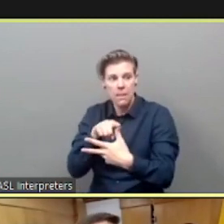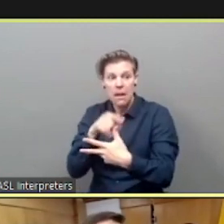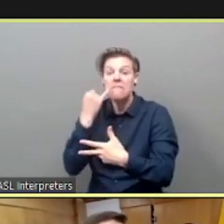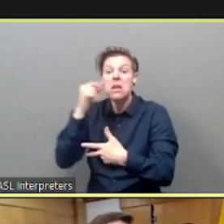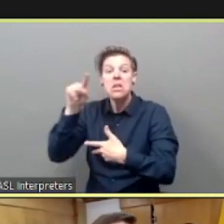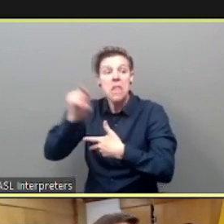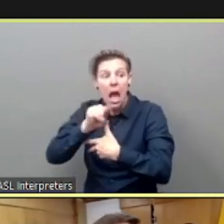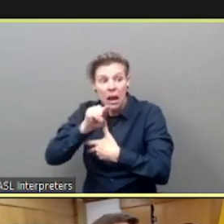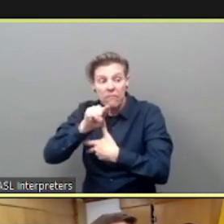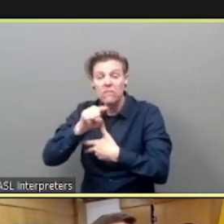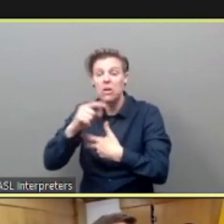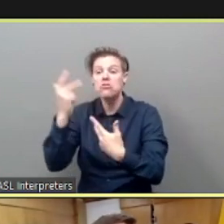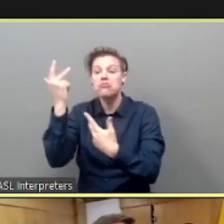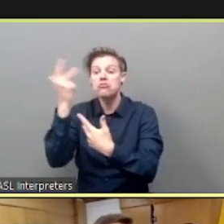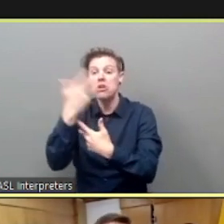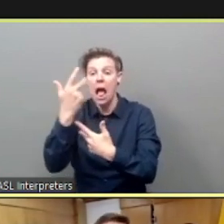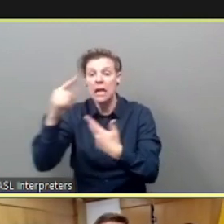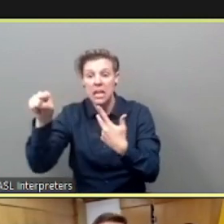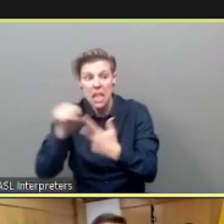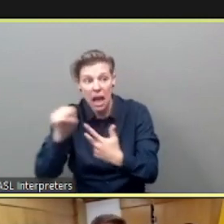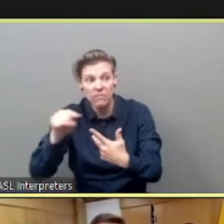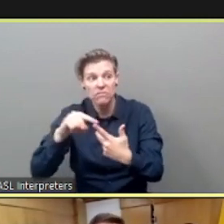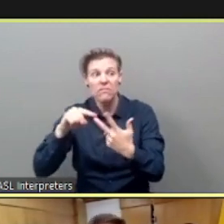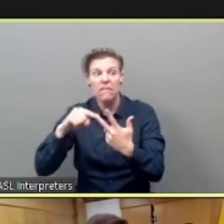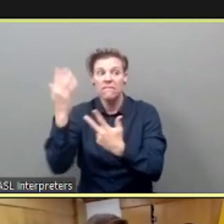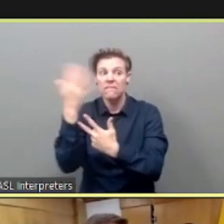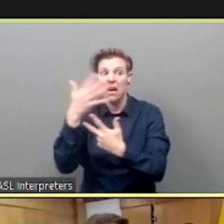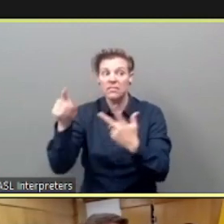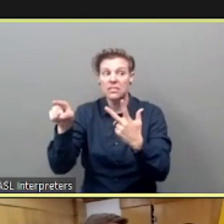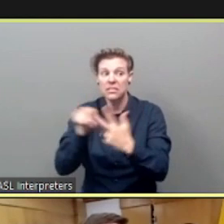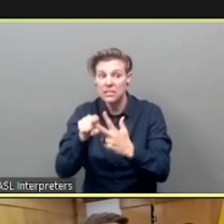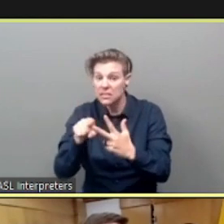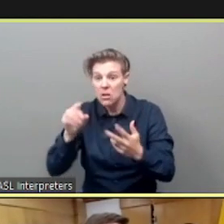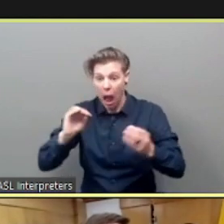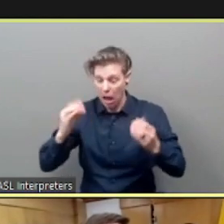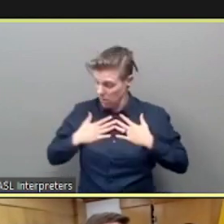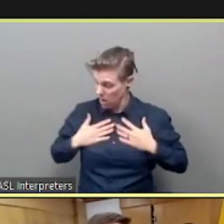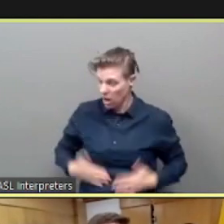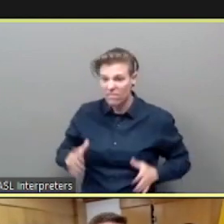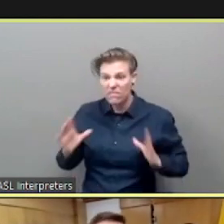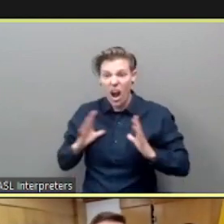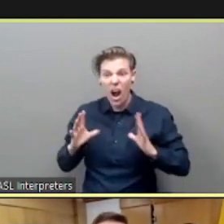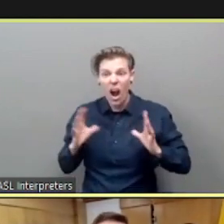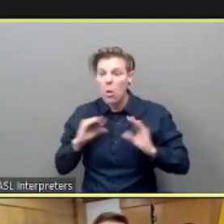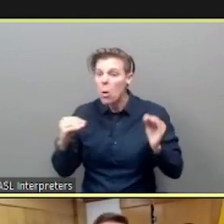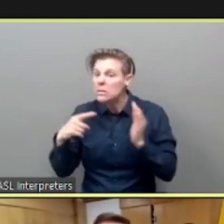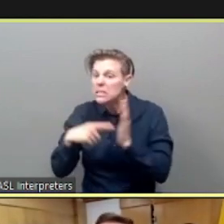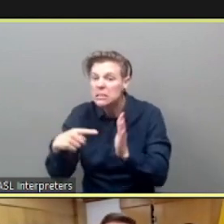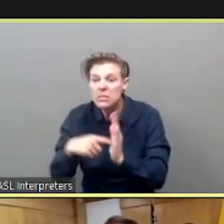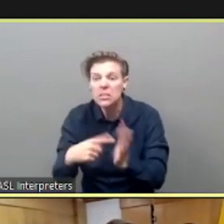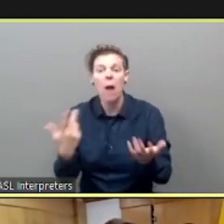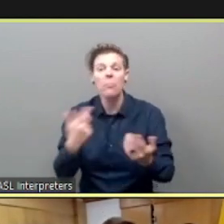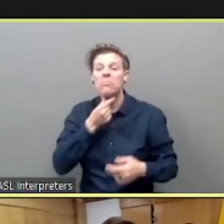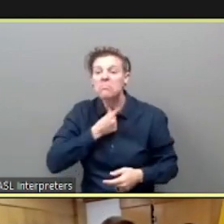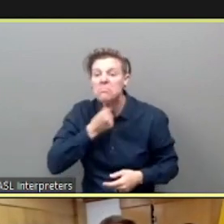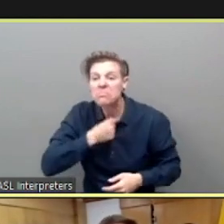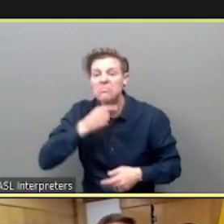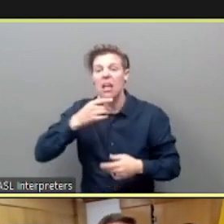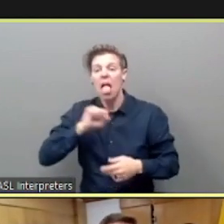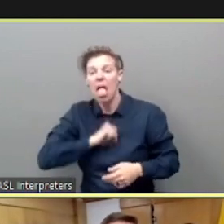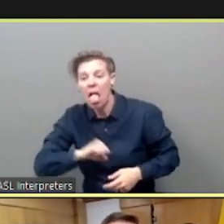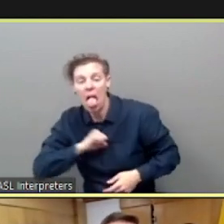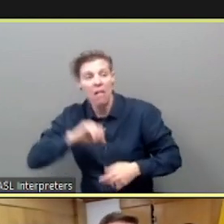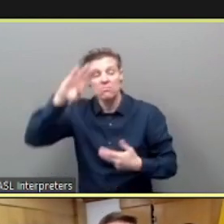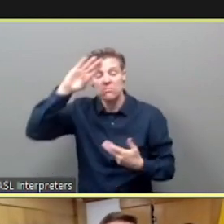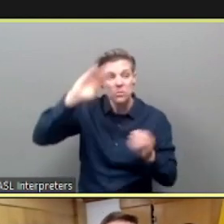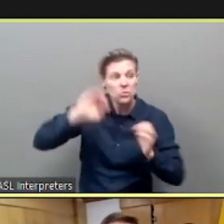individual's asymptomatic, that student or that staff member can stay in school. And the other thing that a lot